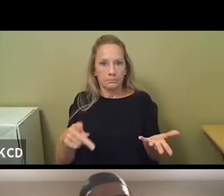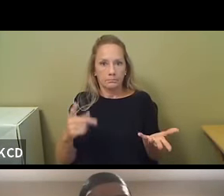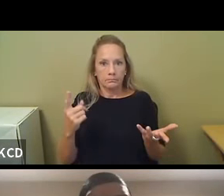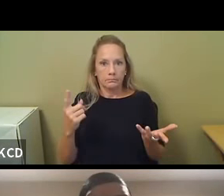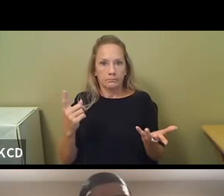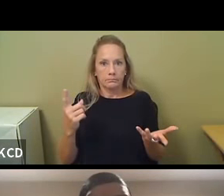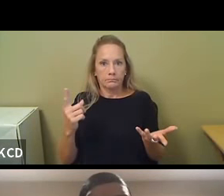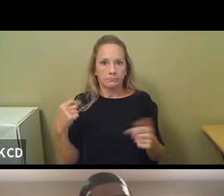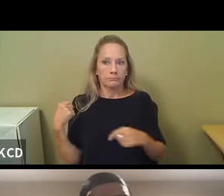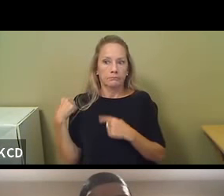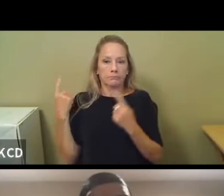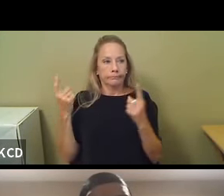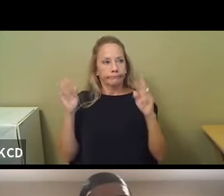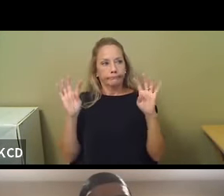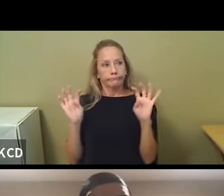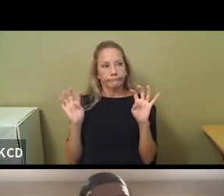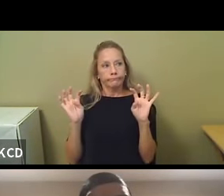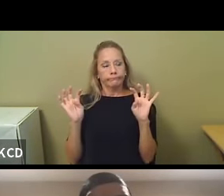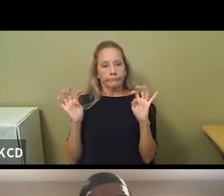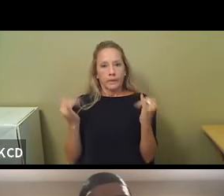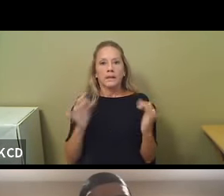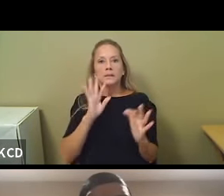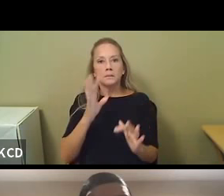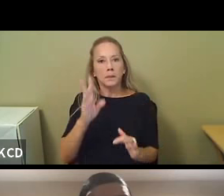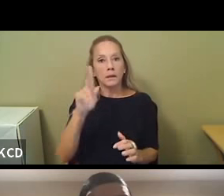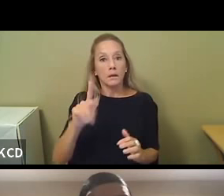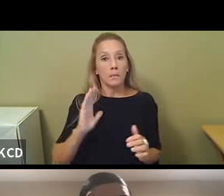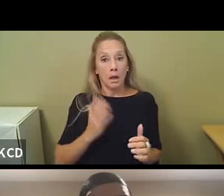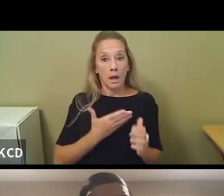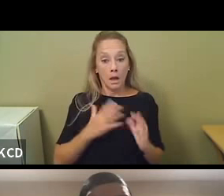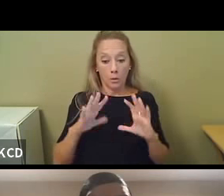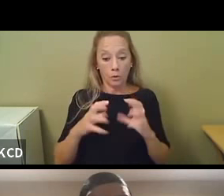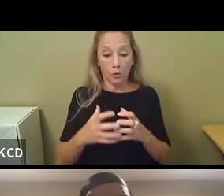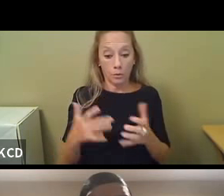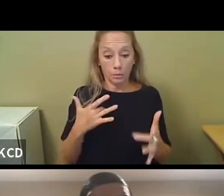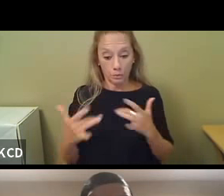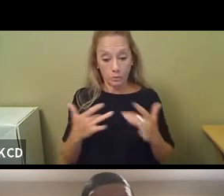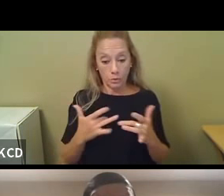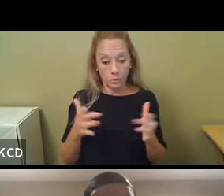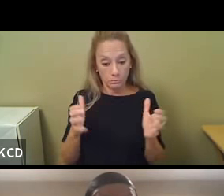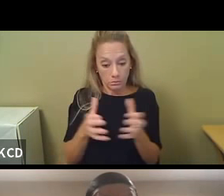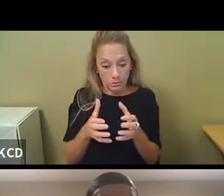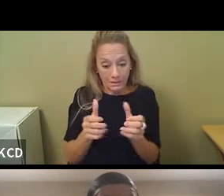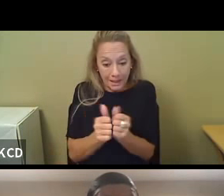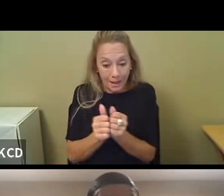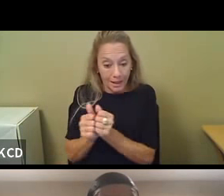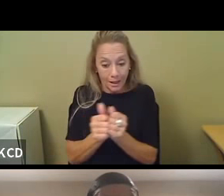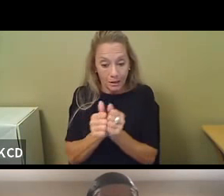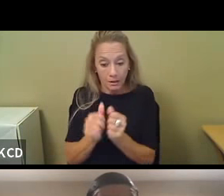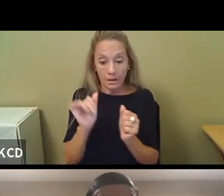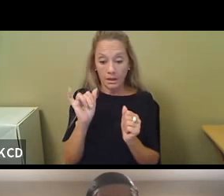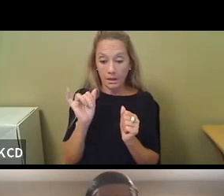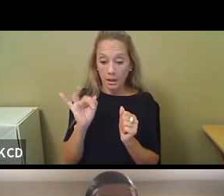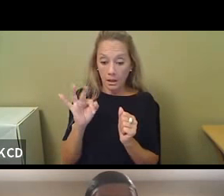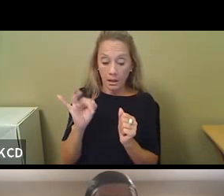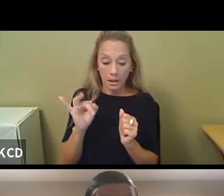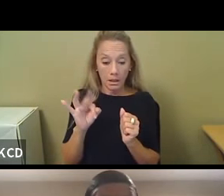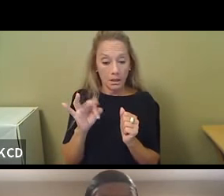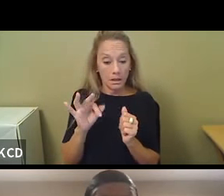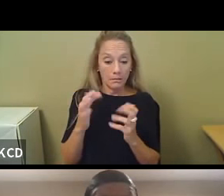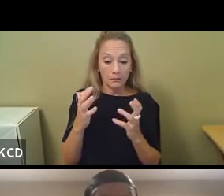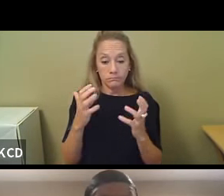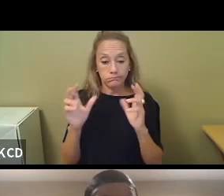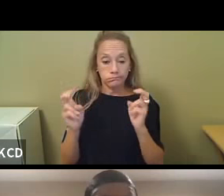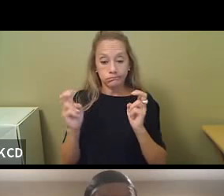I'm concerned of the ability of our group to stay together, because if there is an escalation, I